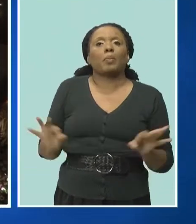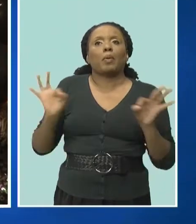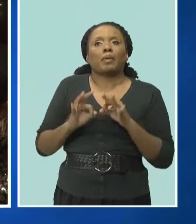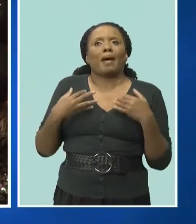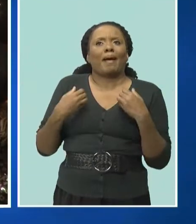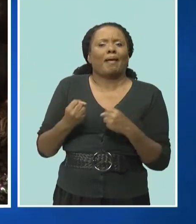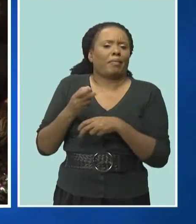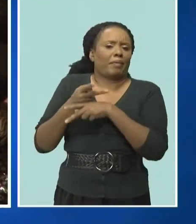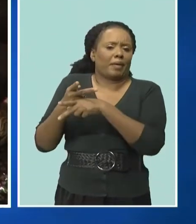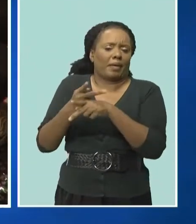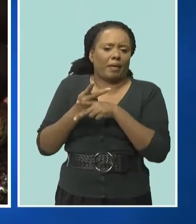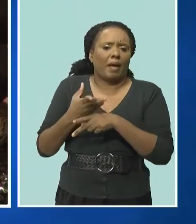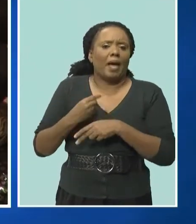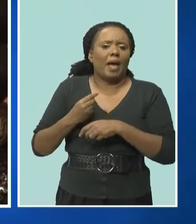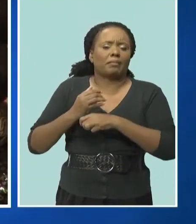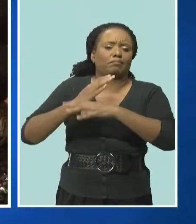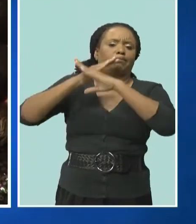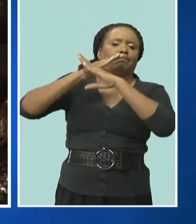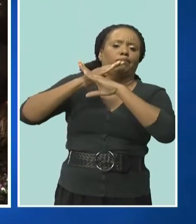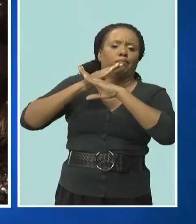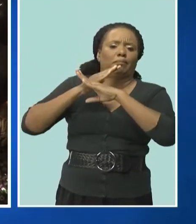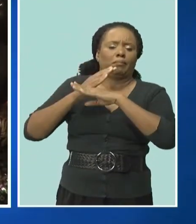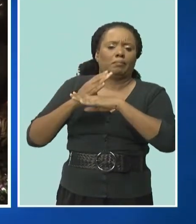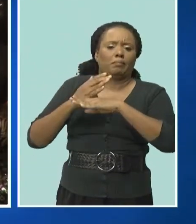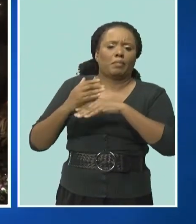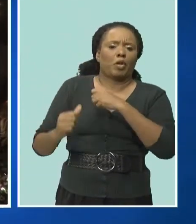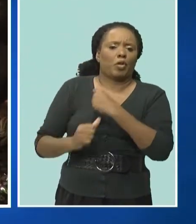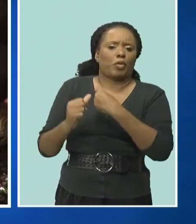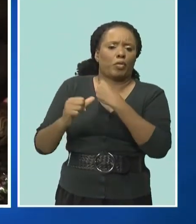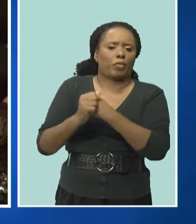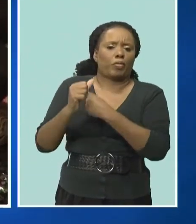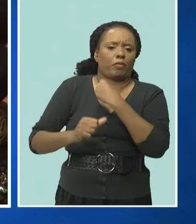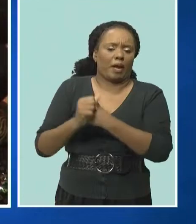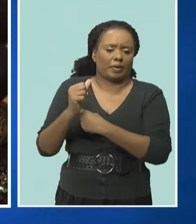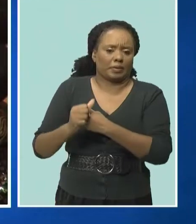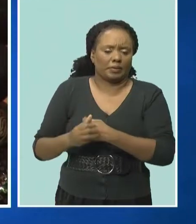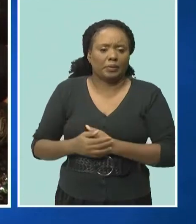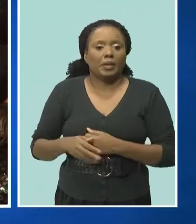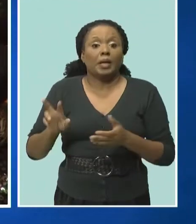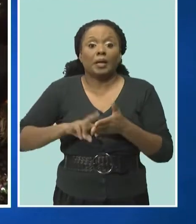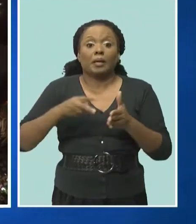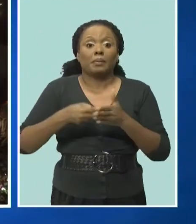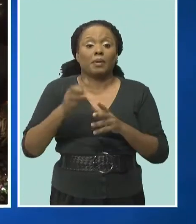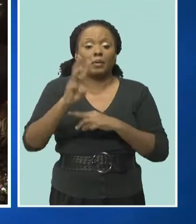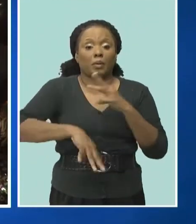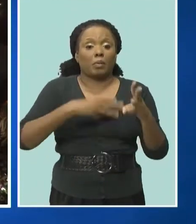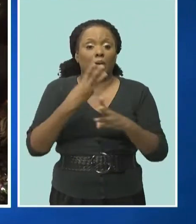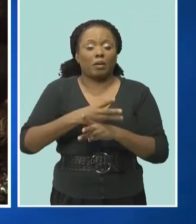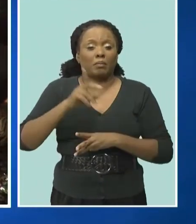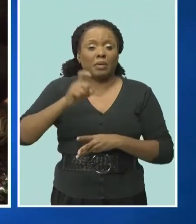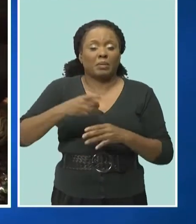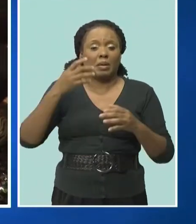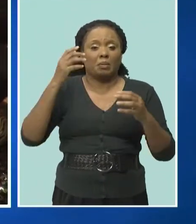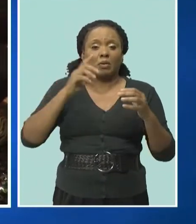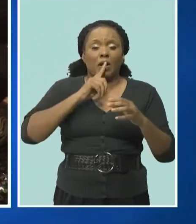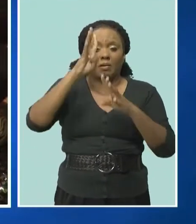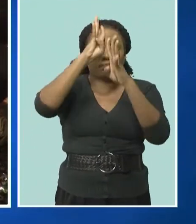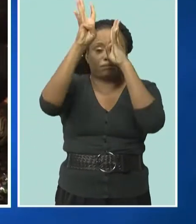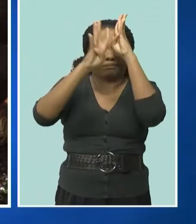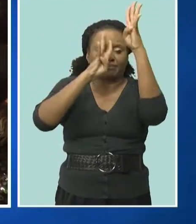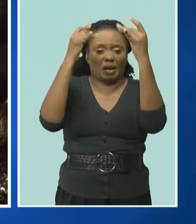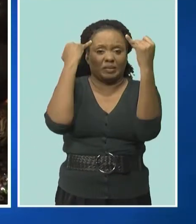public health threats. It therefore means that the world has to be innovative in the same way that it has chosen yesterday to